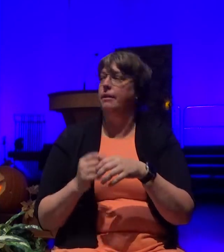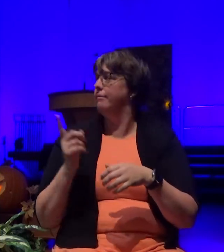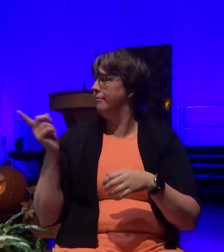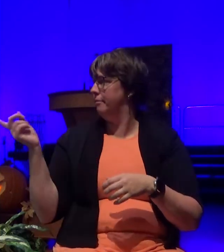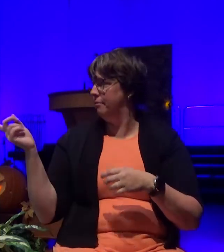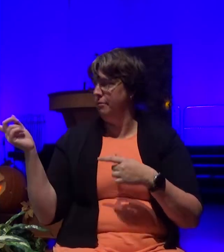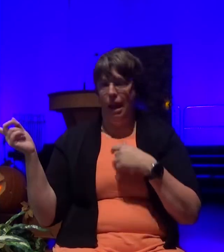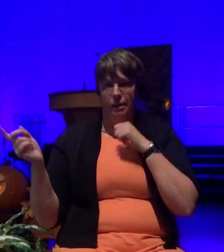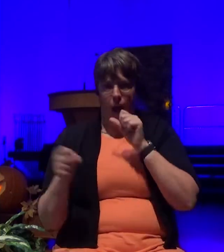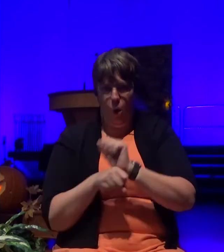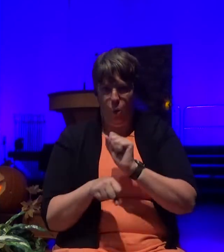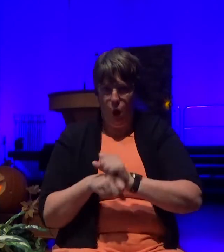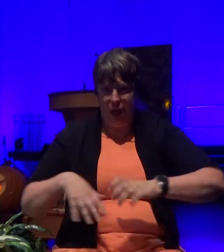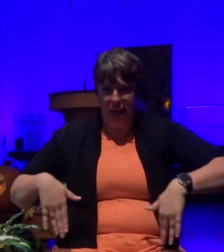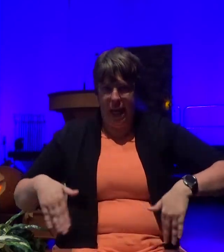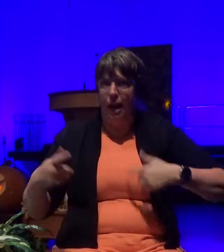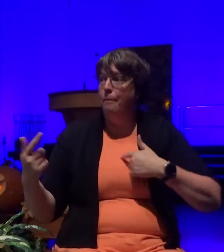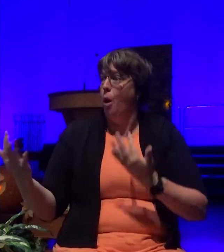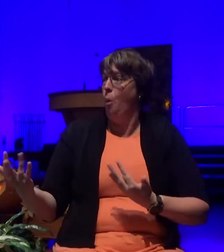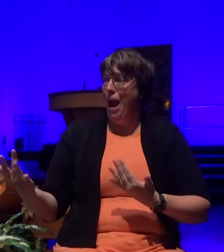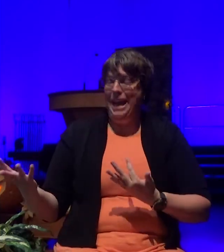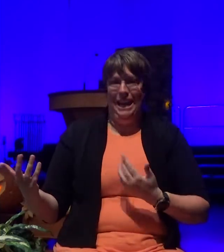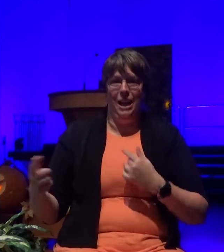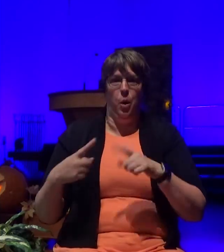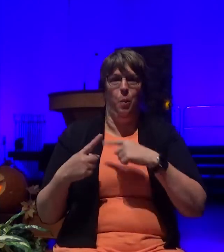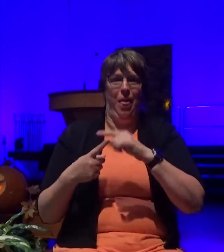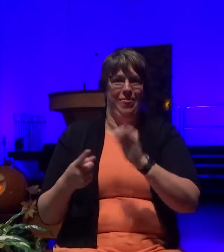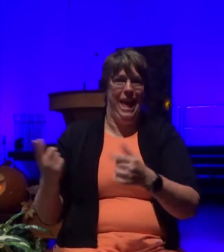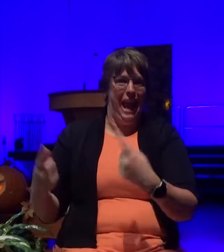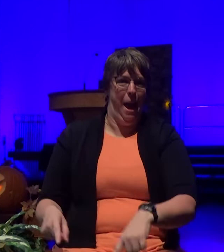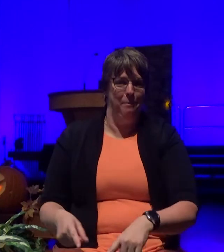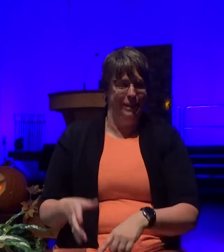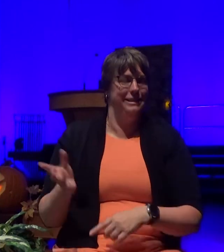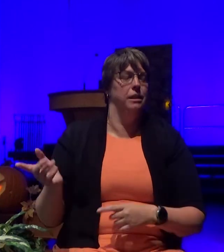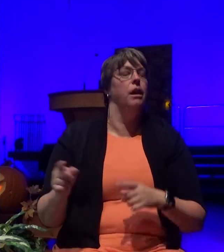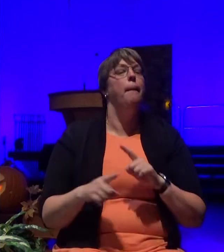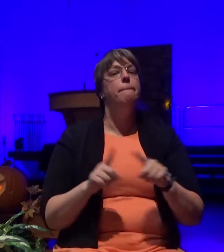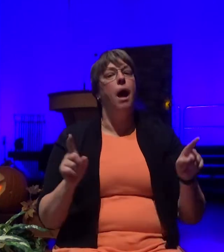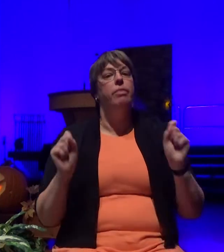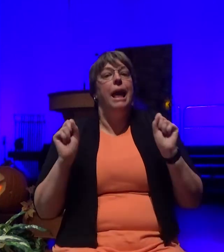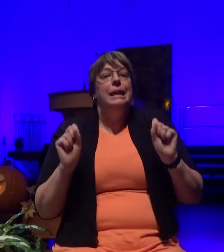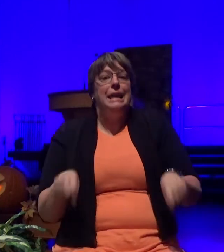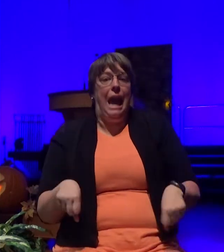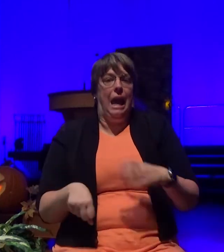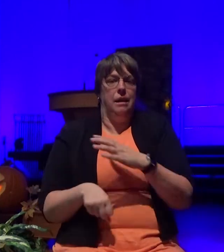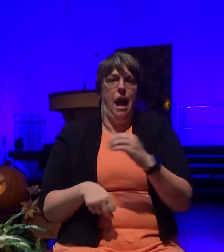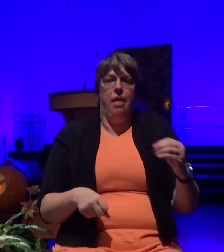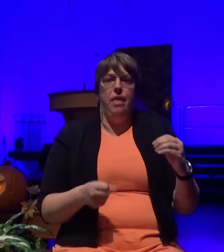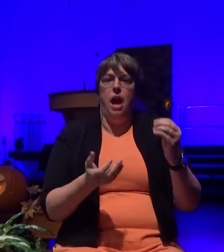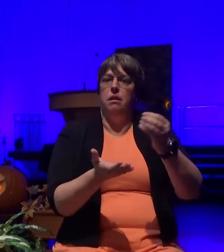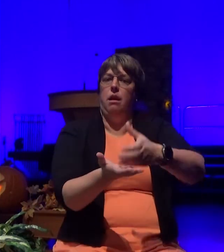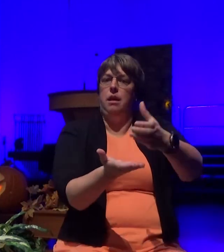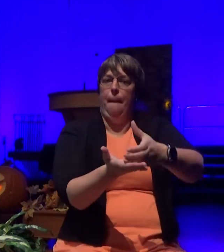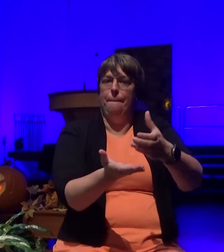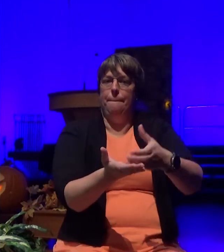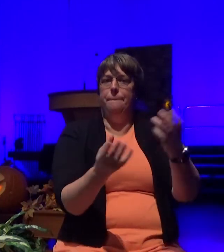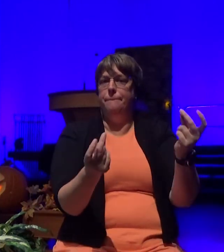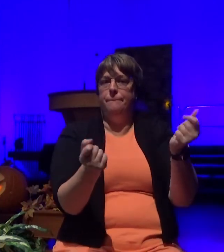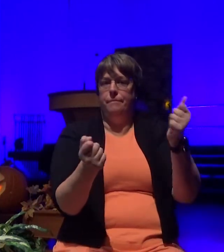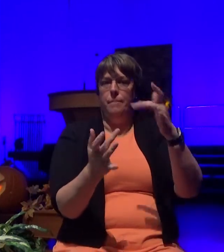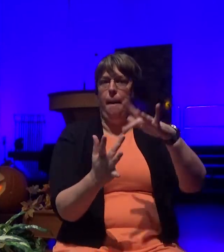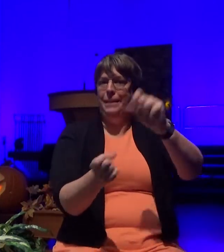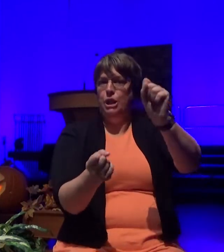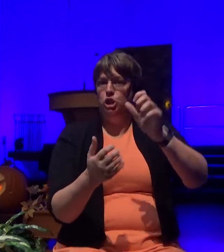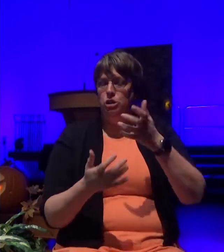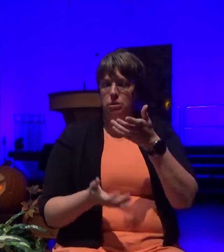waiting. I'm so excited when that happens. But they can do that and the latte appears. And when they finally got that they could replicate any